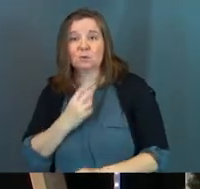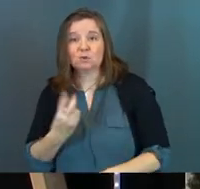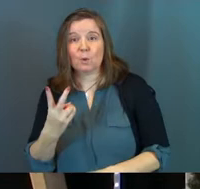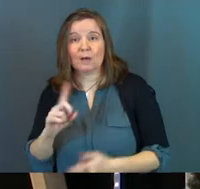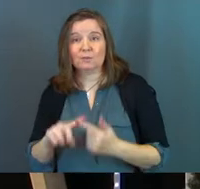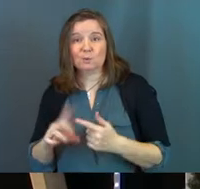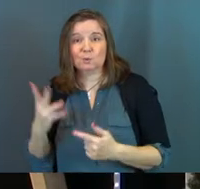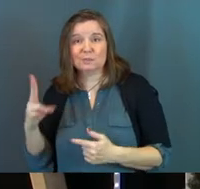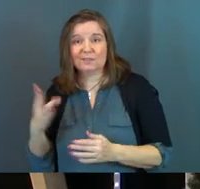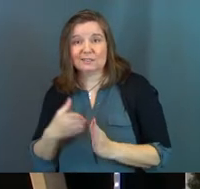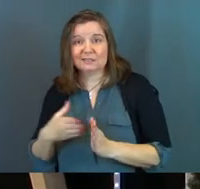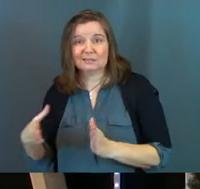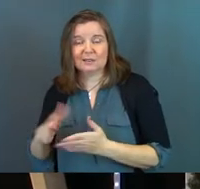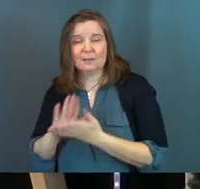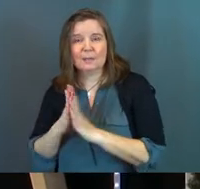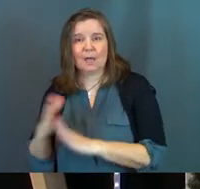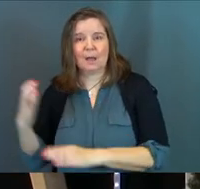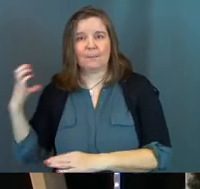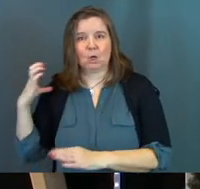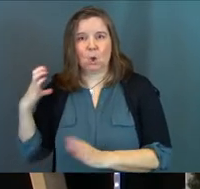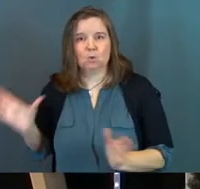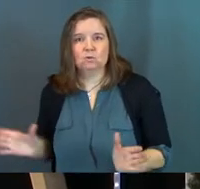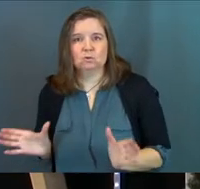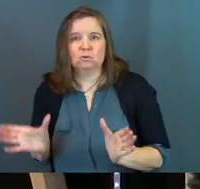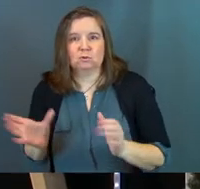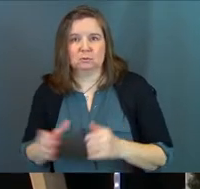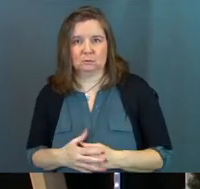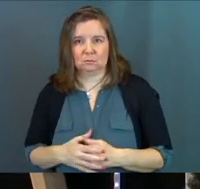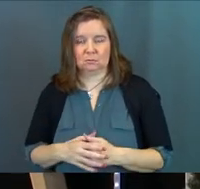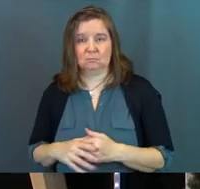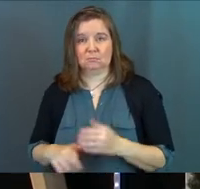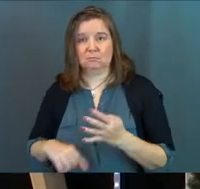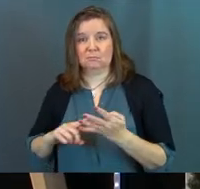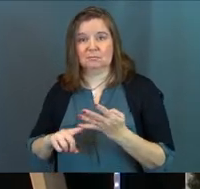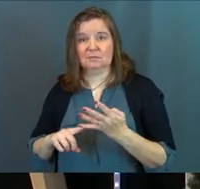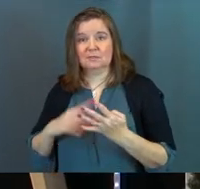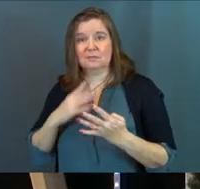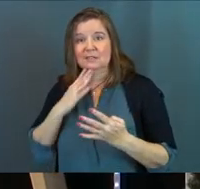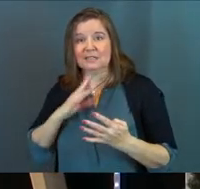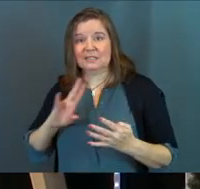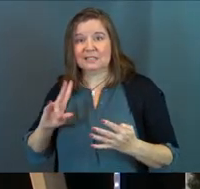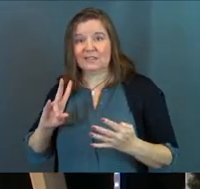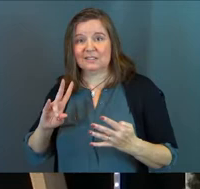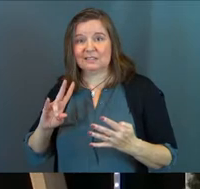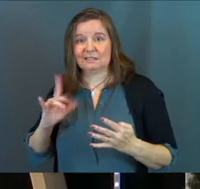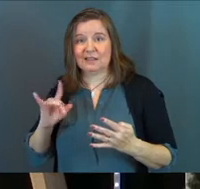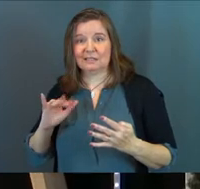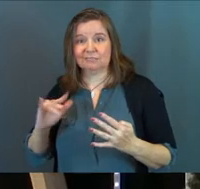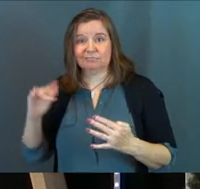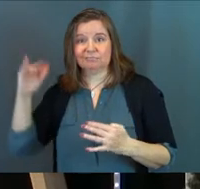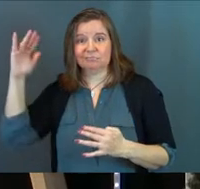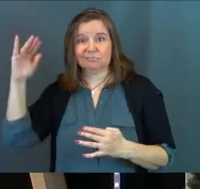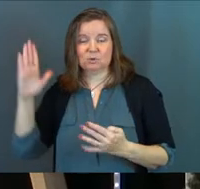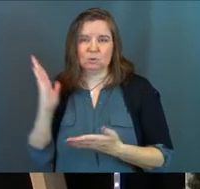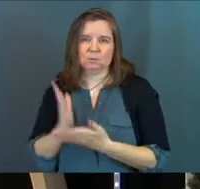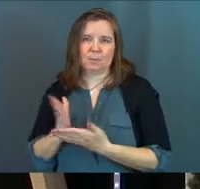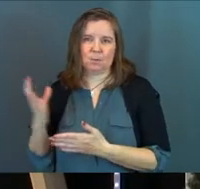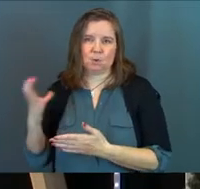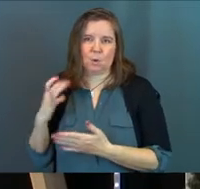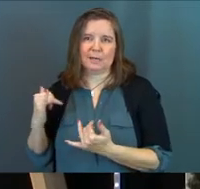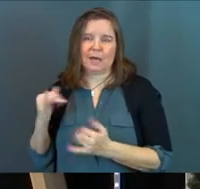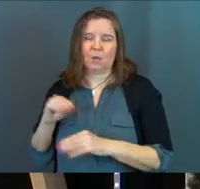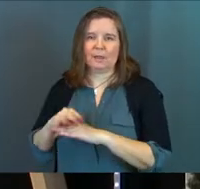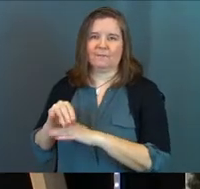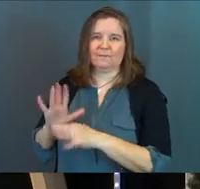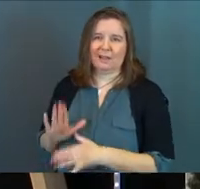12, 13, you become the coach. And then once they hit 17, 18, you stop being the coach even, and you're